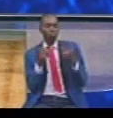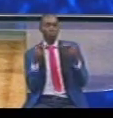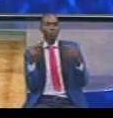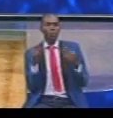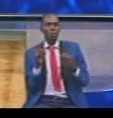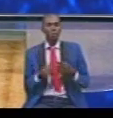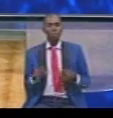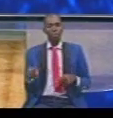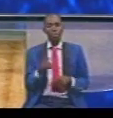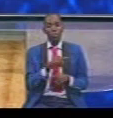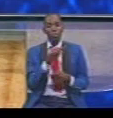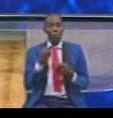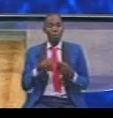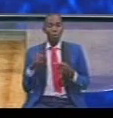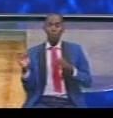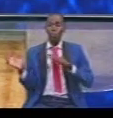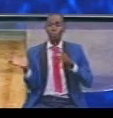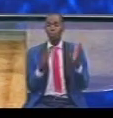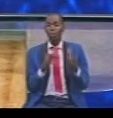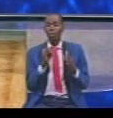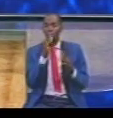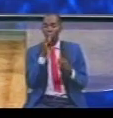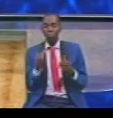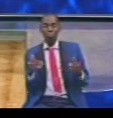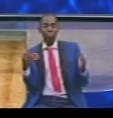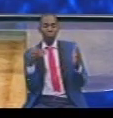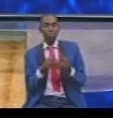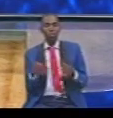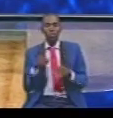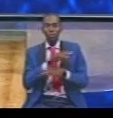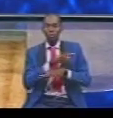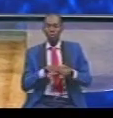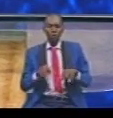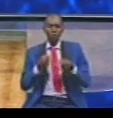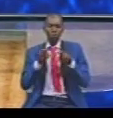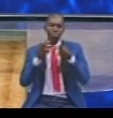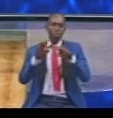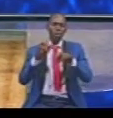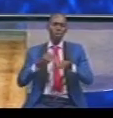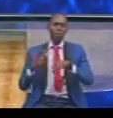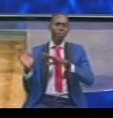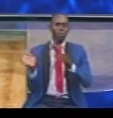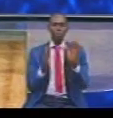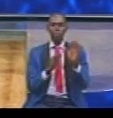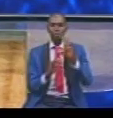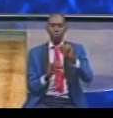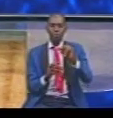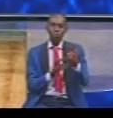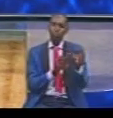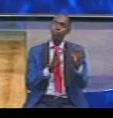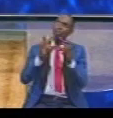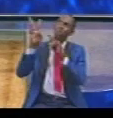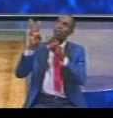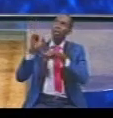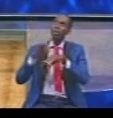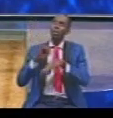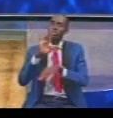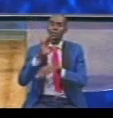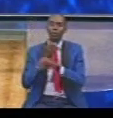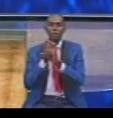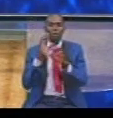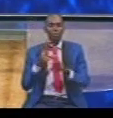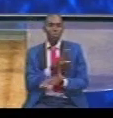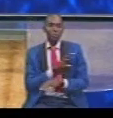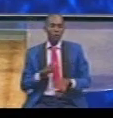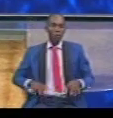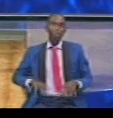contrary unto you, don't look at the wind. Look at your Christ. Look at your Savior. He will